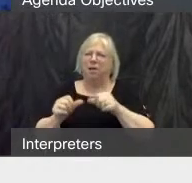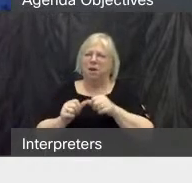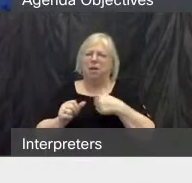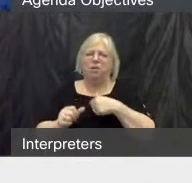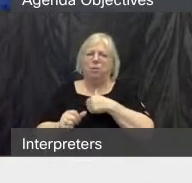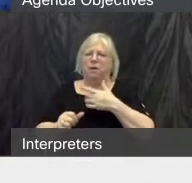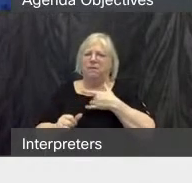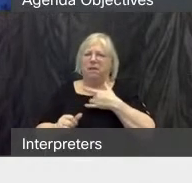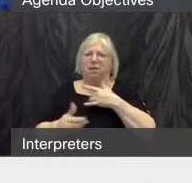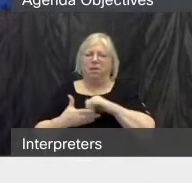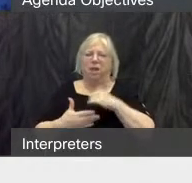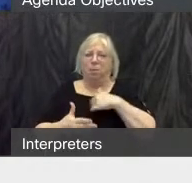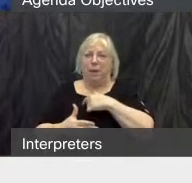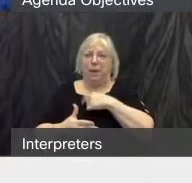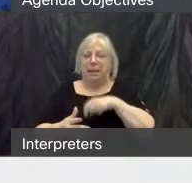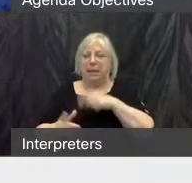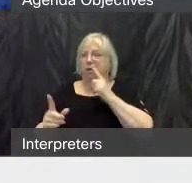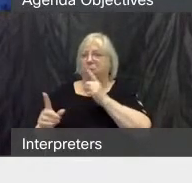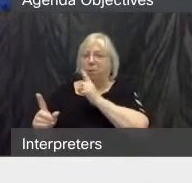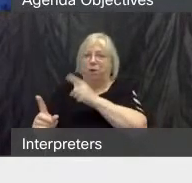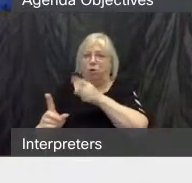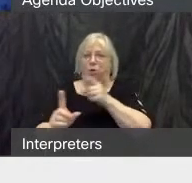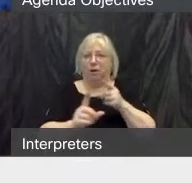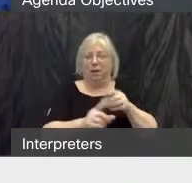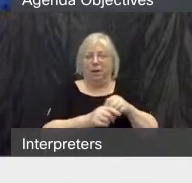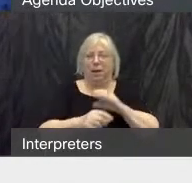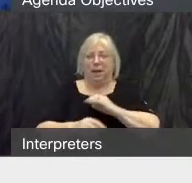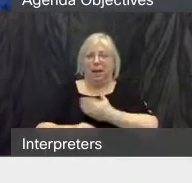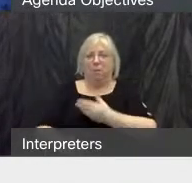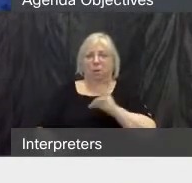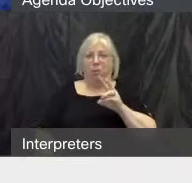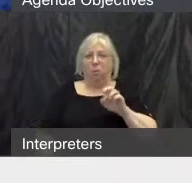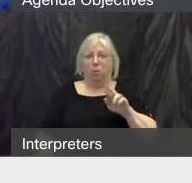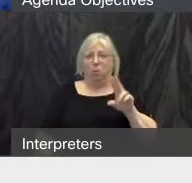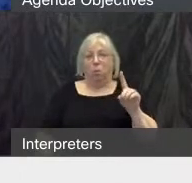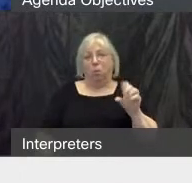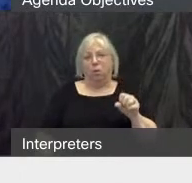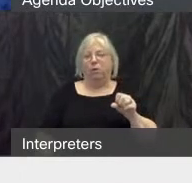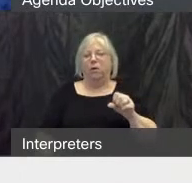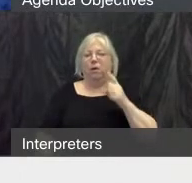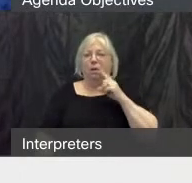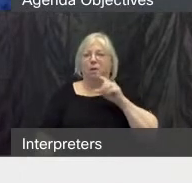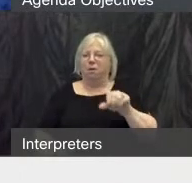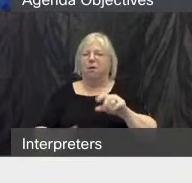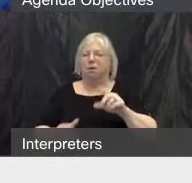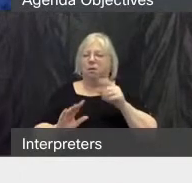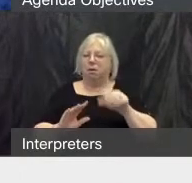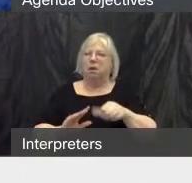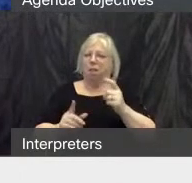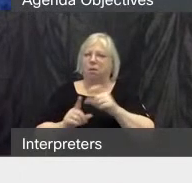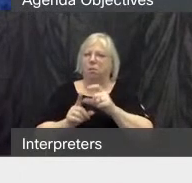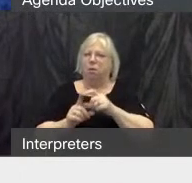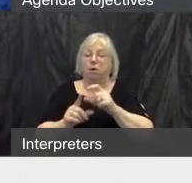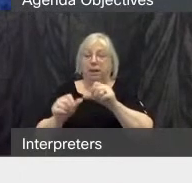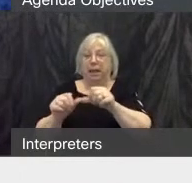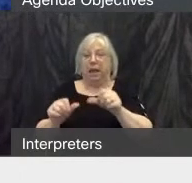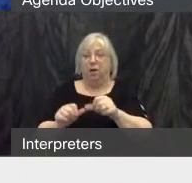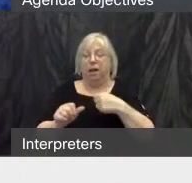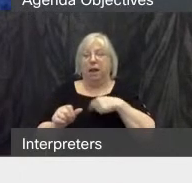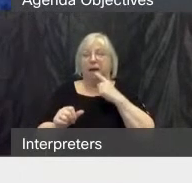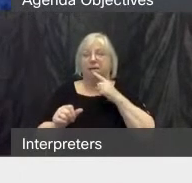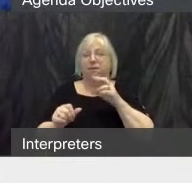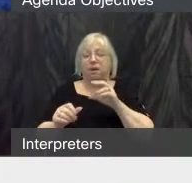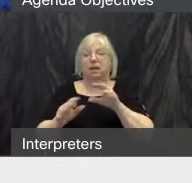like need to be targeted. In other words, the area that I have outlined, they have the